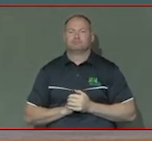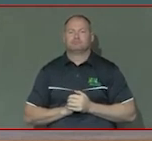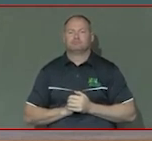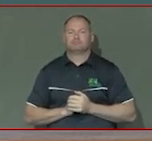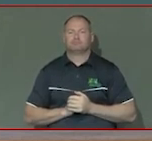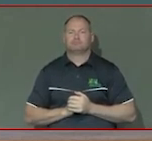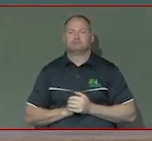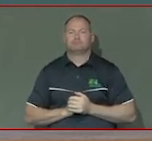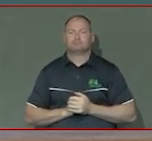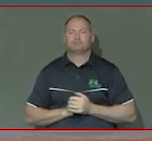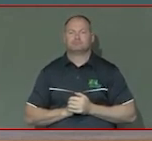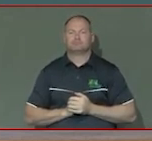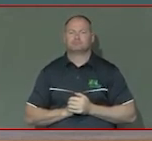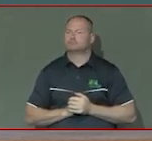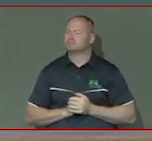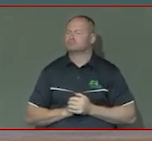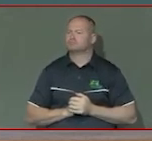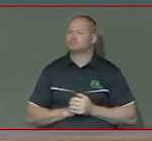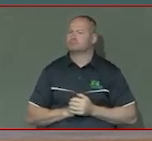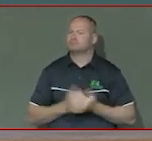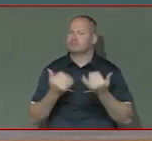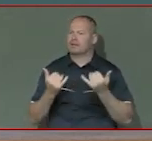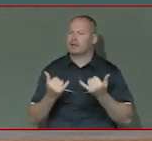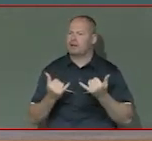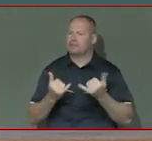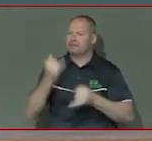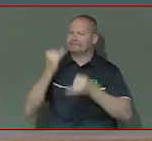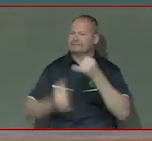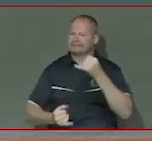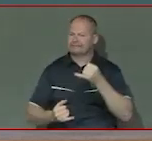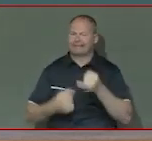I can never understand that somebody can get that one wrong. Why?